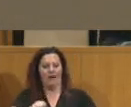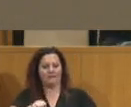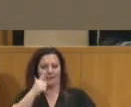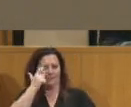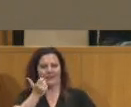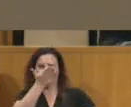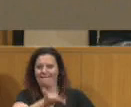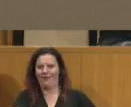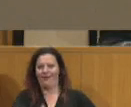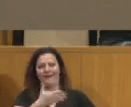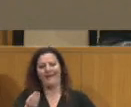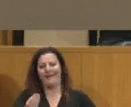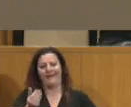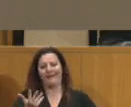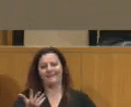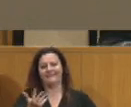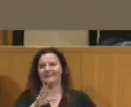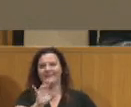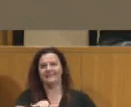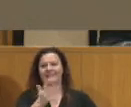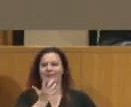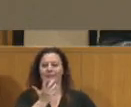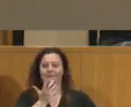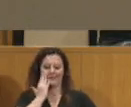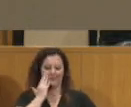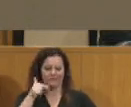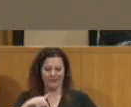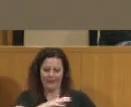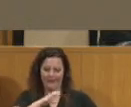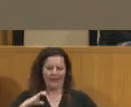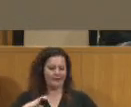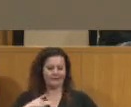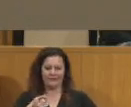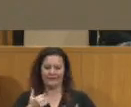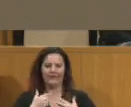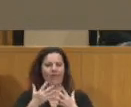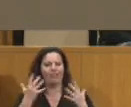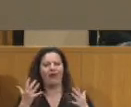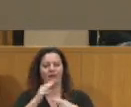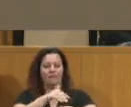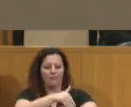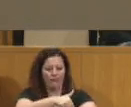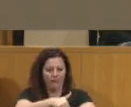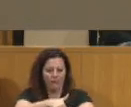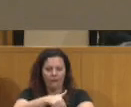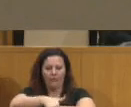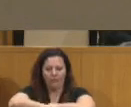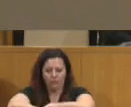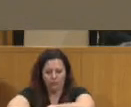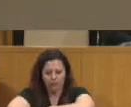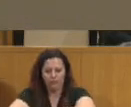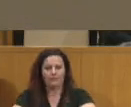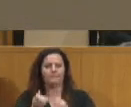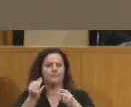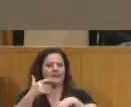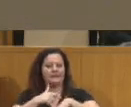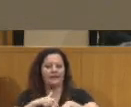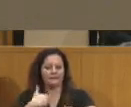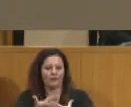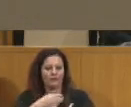I'll do my best, Madam Mayor. Thank you so much. I wanted to start just by extending a thank you to my colleagues who were